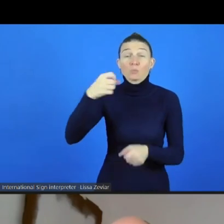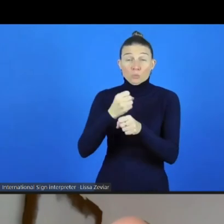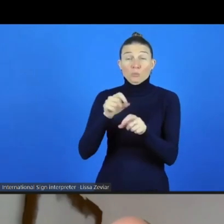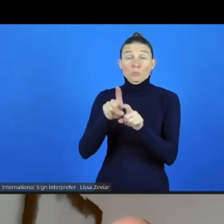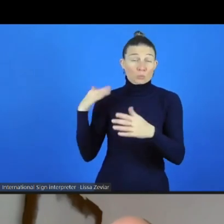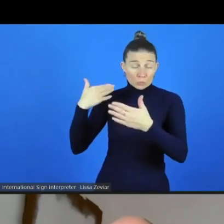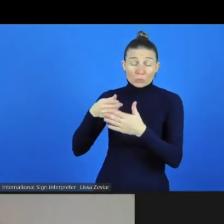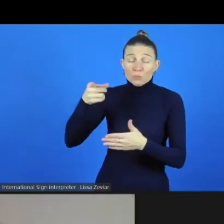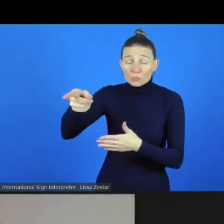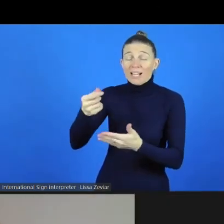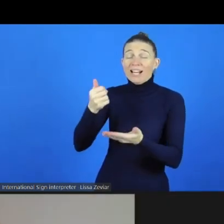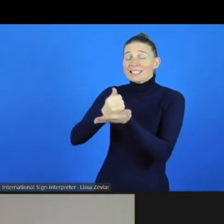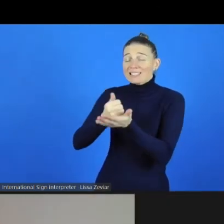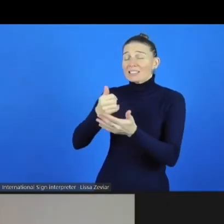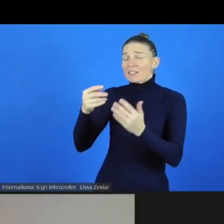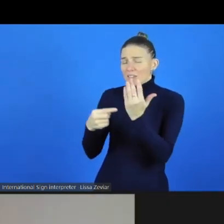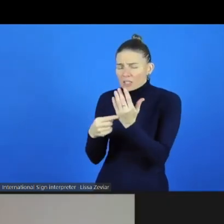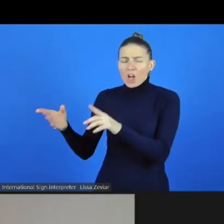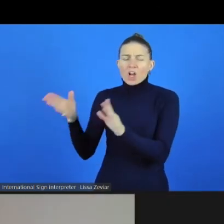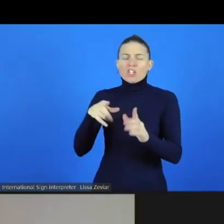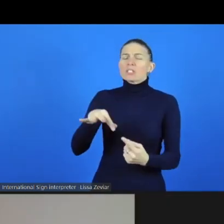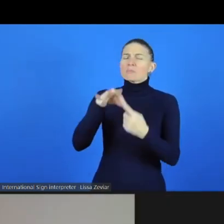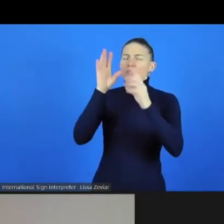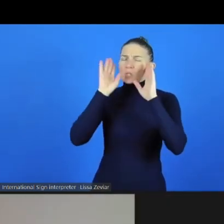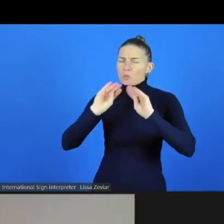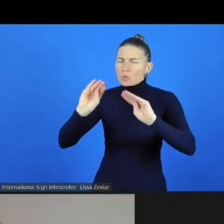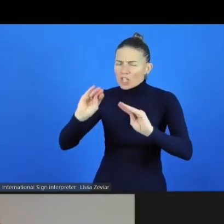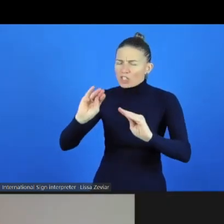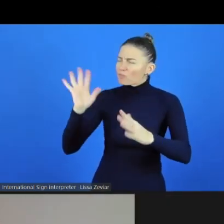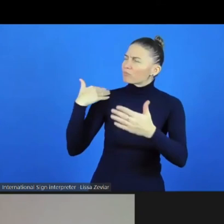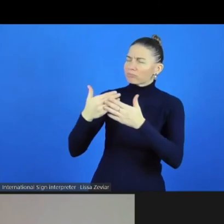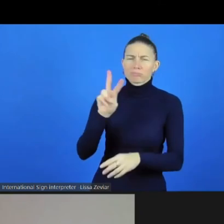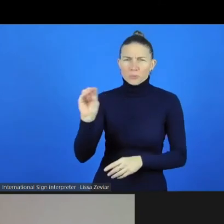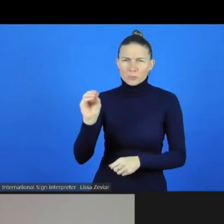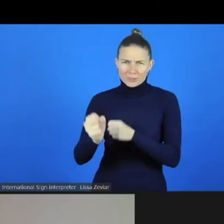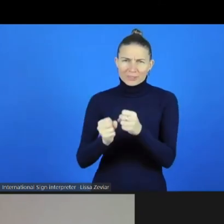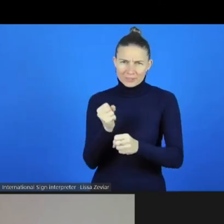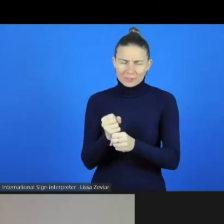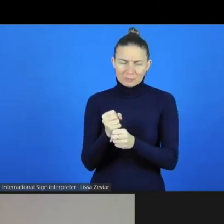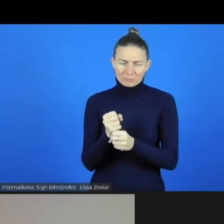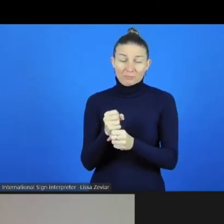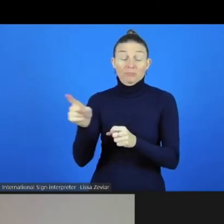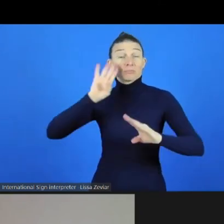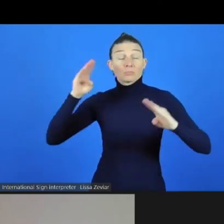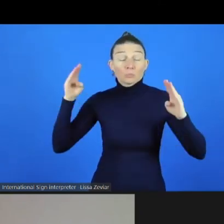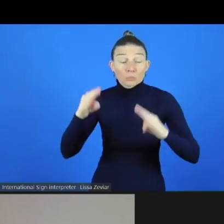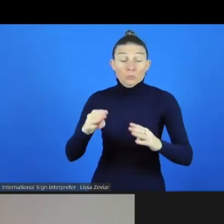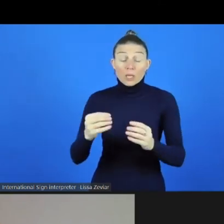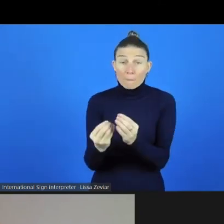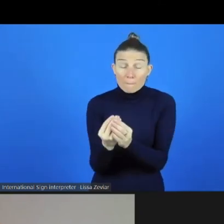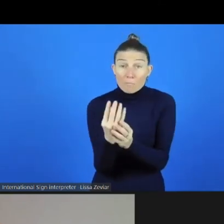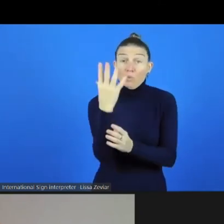alternative communication, and special education needs for over 20 years. He's focused on emerging technologies and